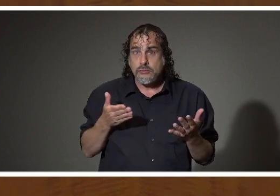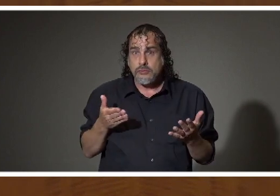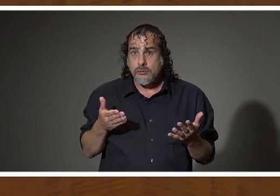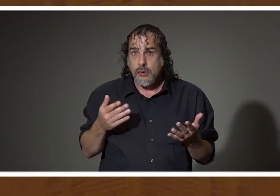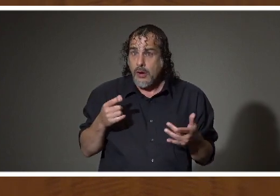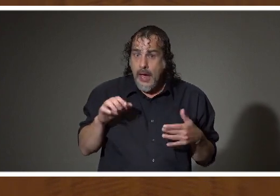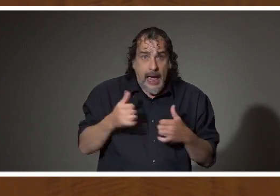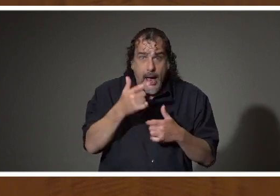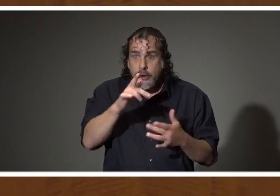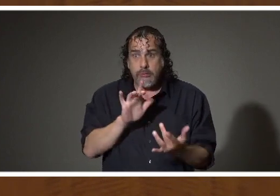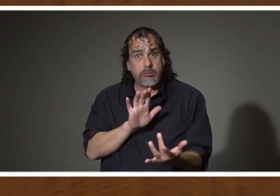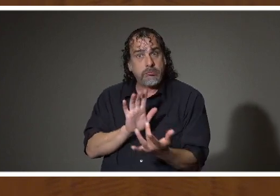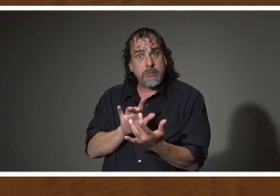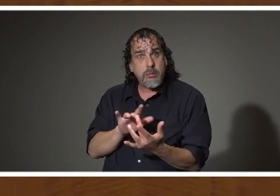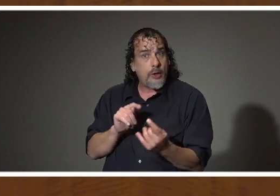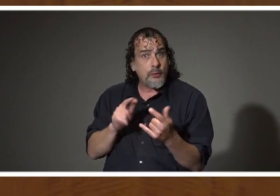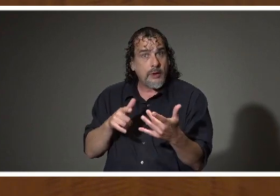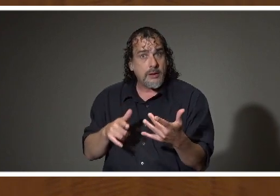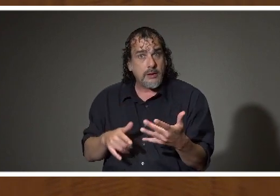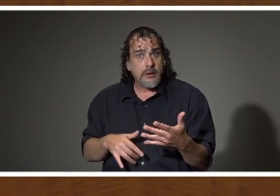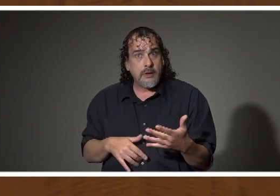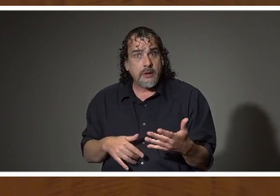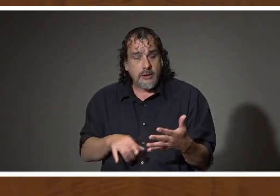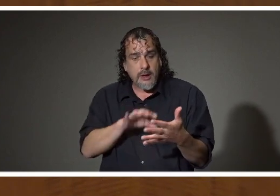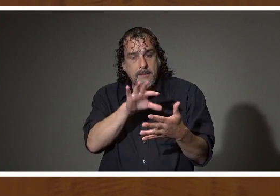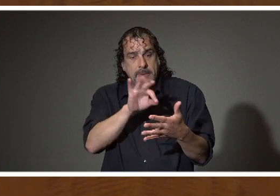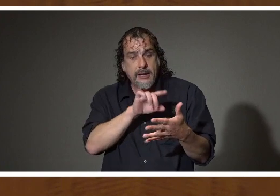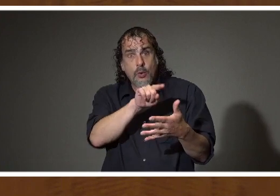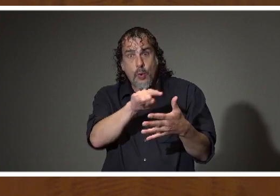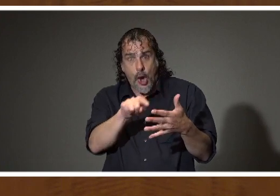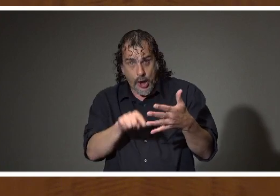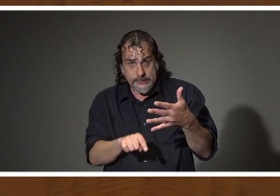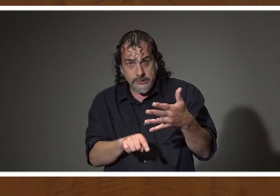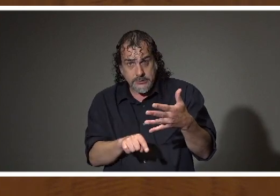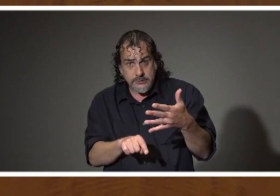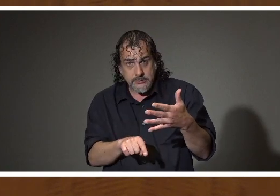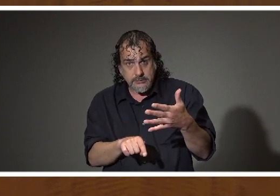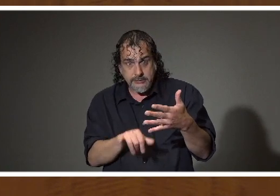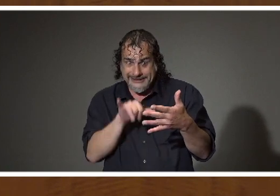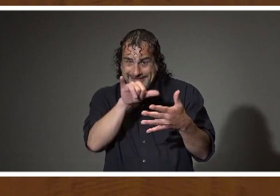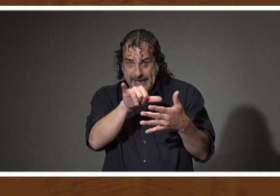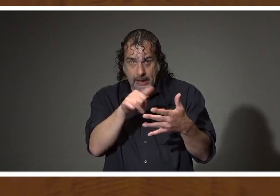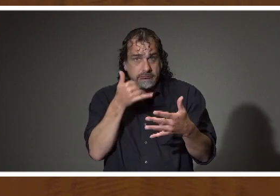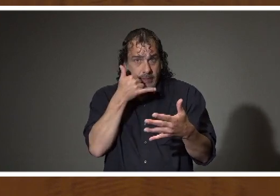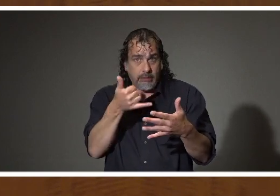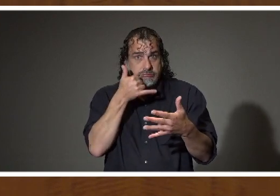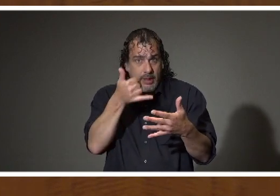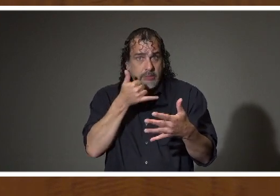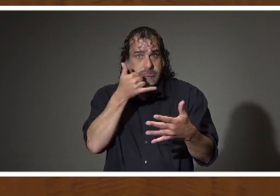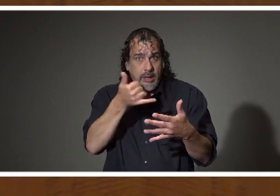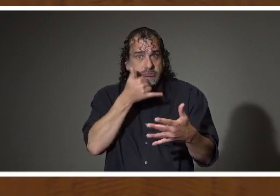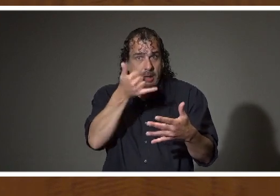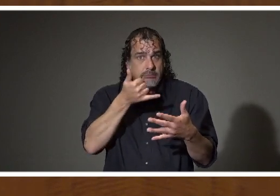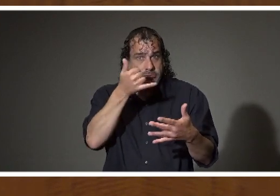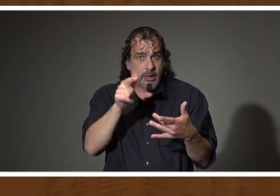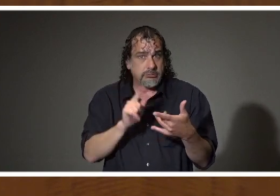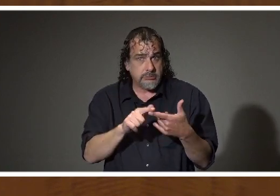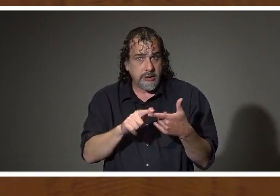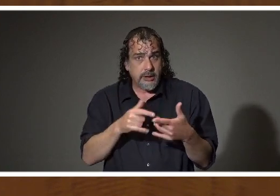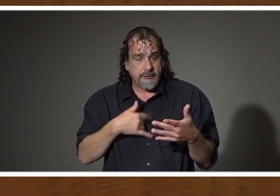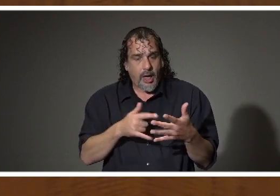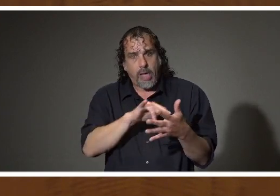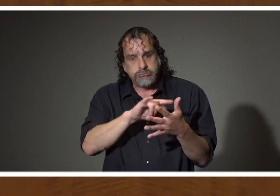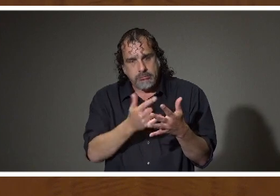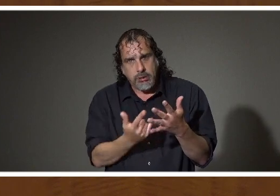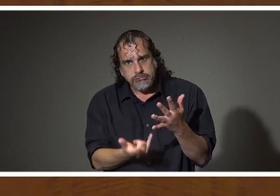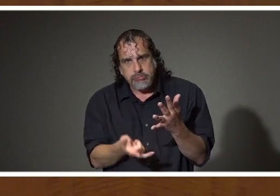reach someone the quickest is to pick one of those numbers, stick with it, and call it. If you keep going from